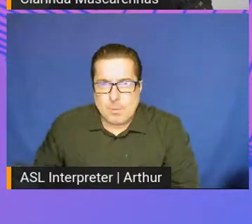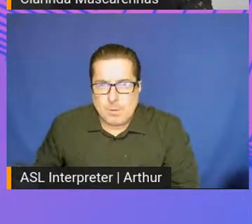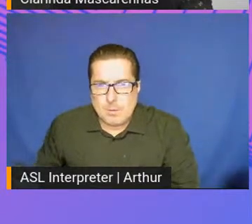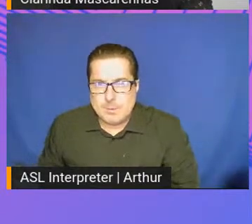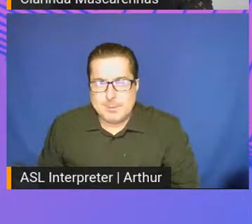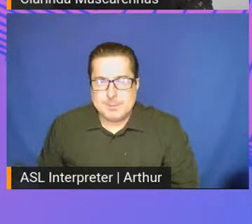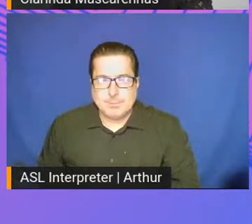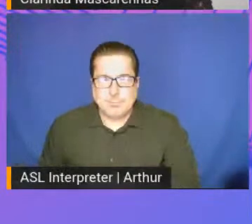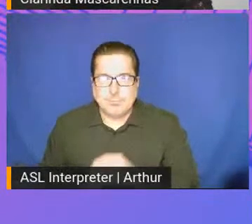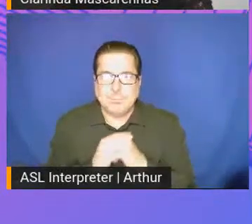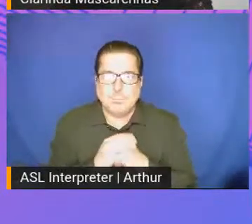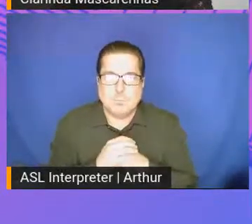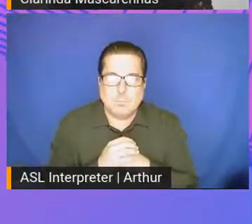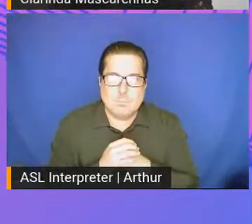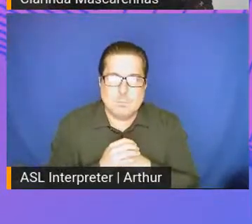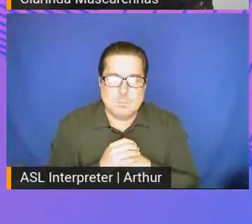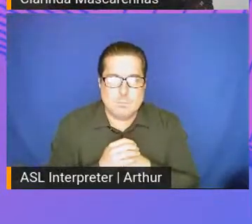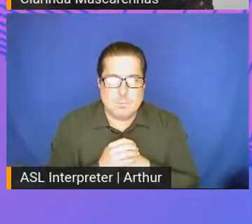Okay.